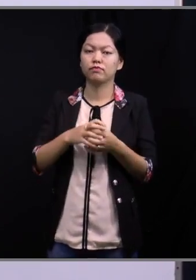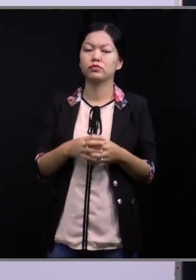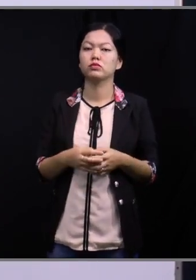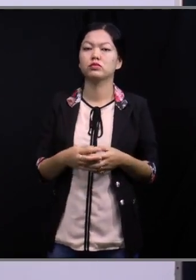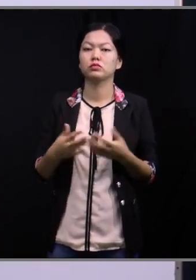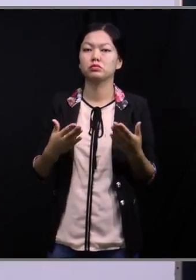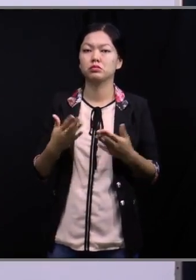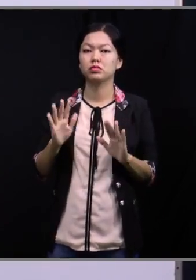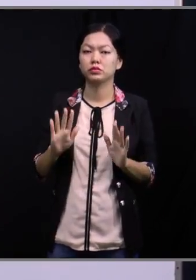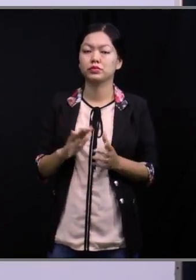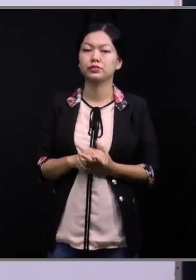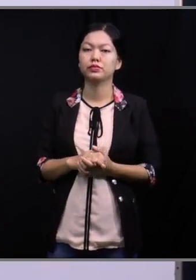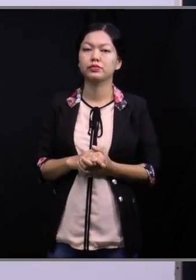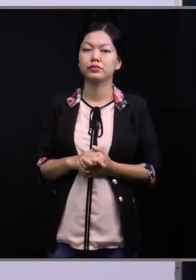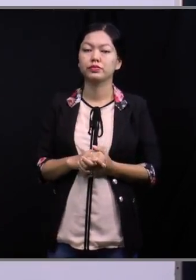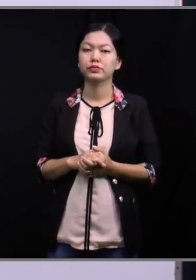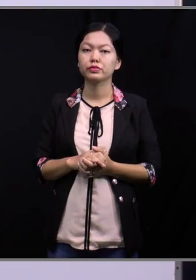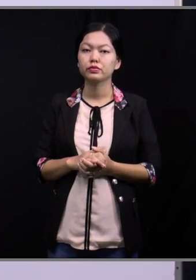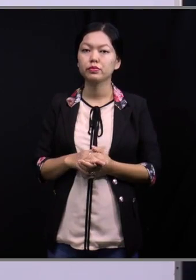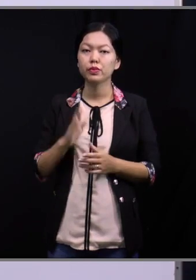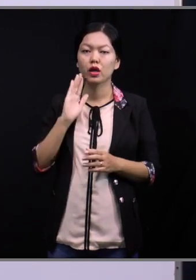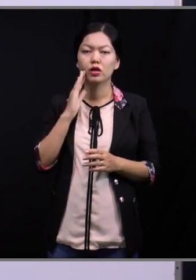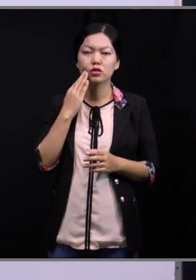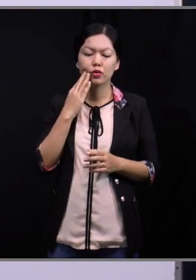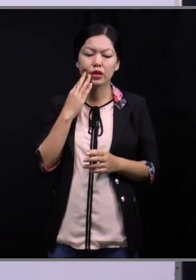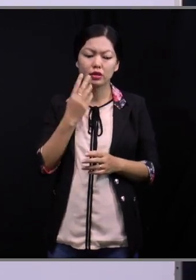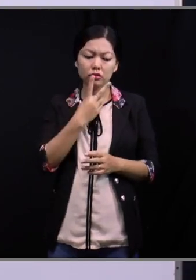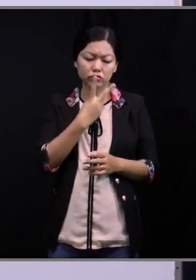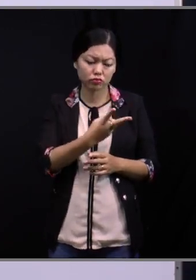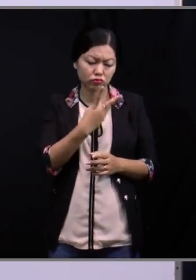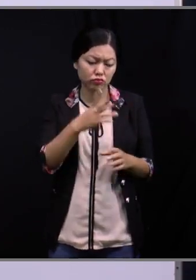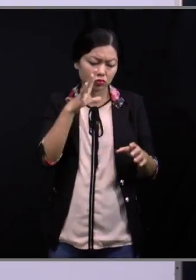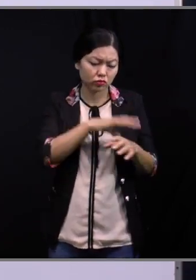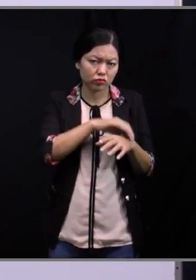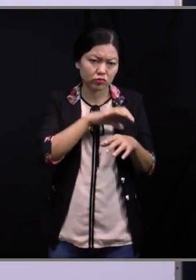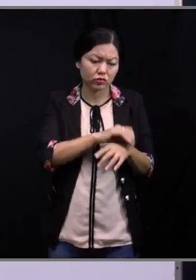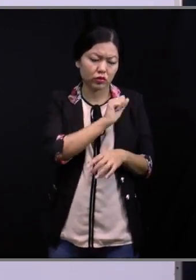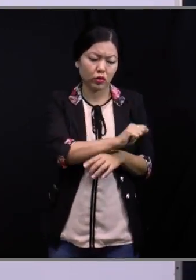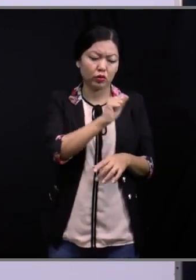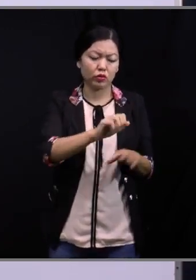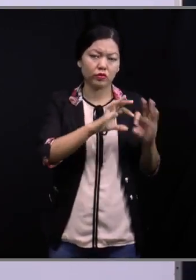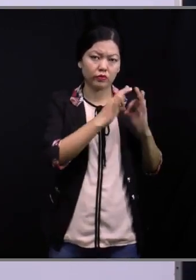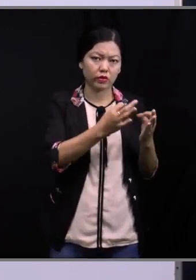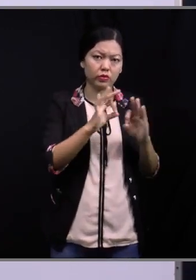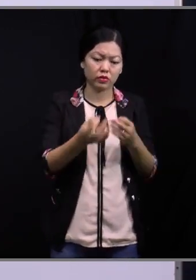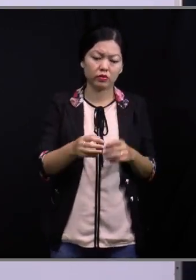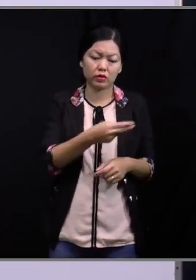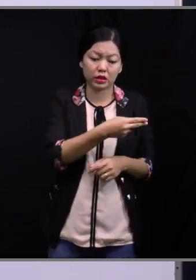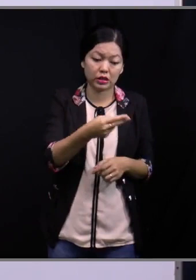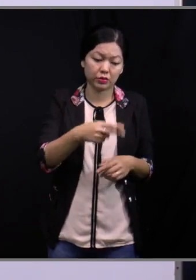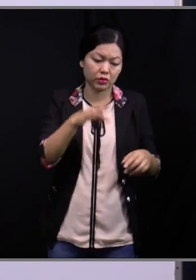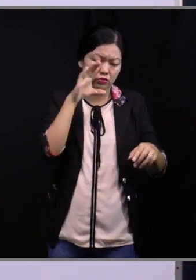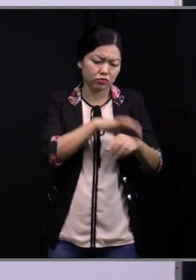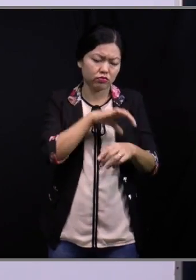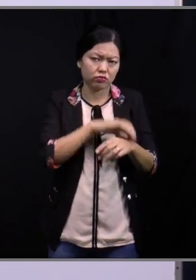contrasting characters, and during the classification or during the identification of a plant or animal, this key which consists of contrasting characters